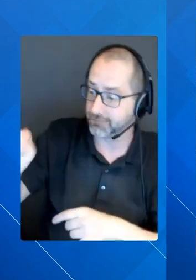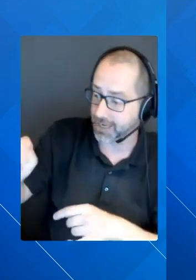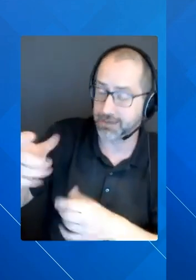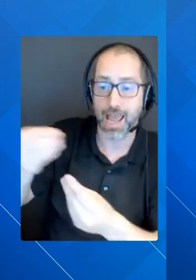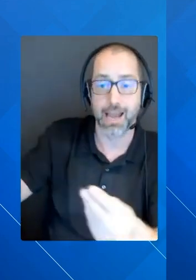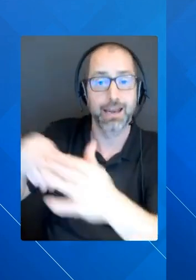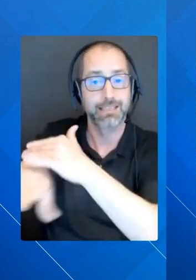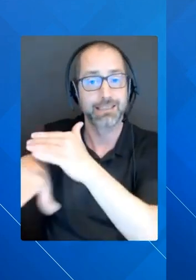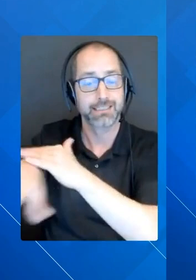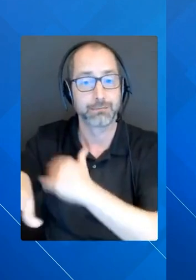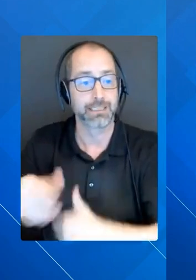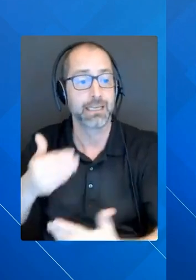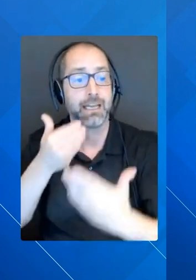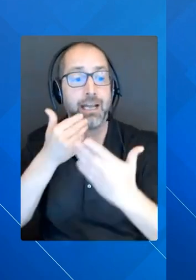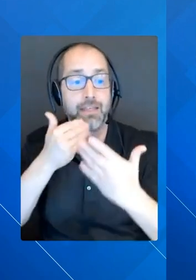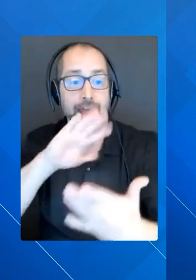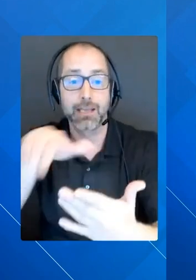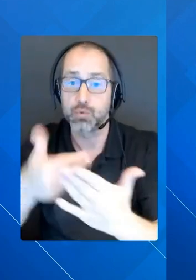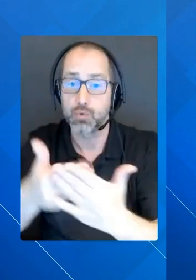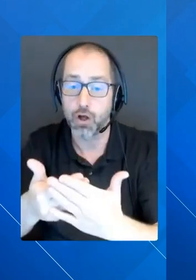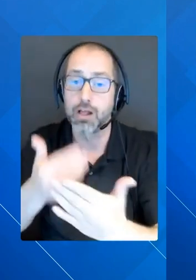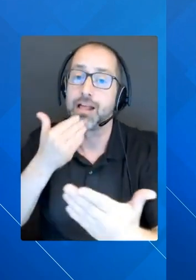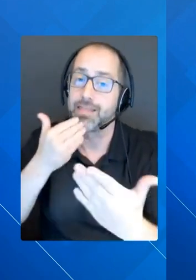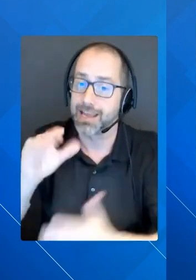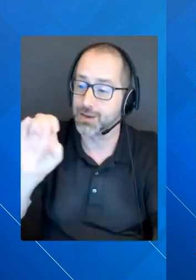you all. And thank you, Evelyn, for the demo.